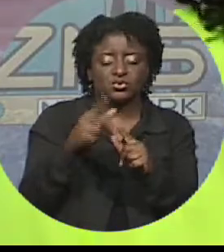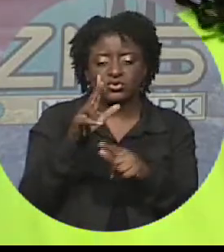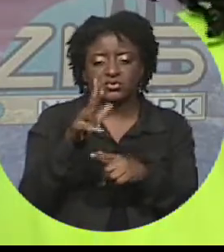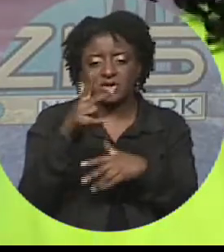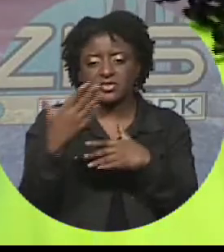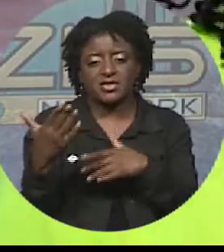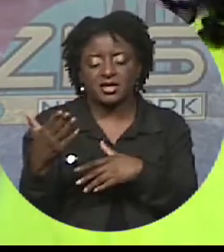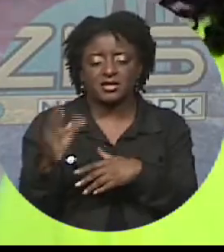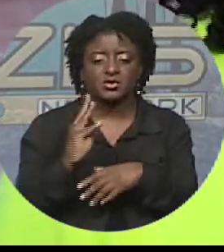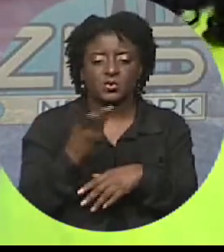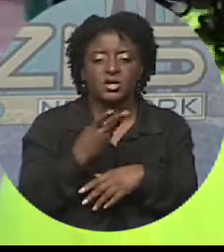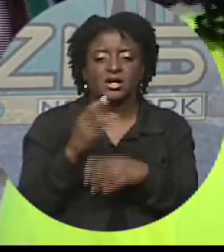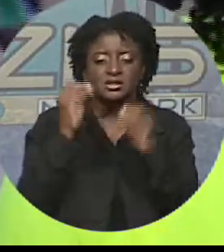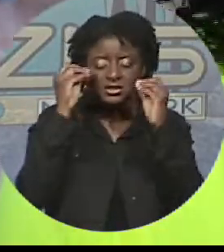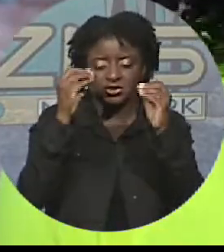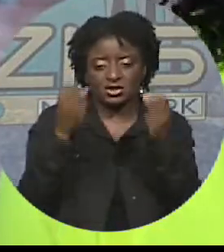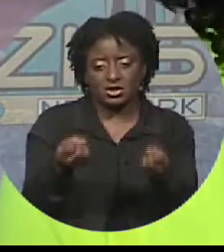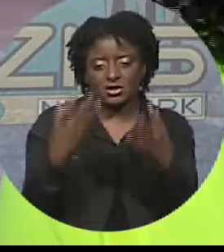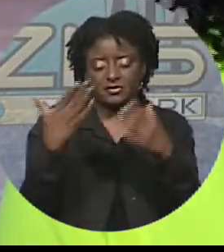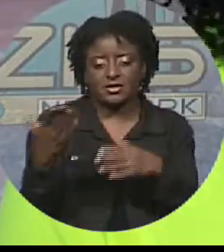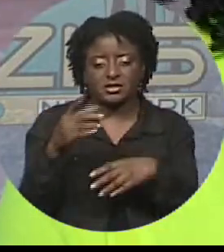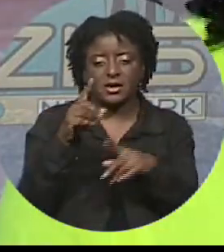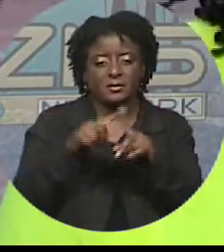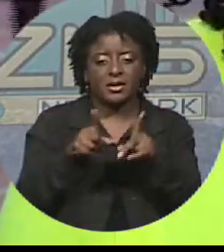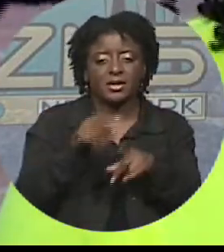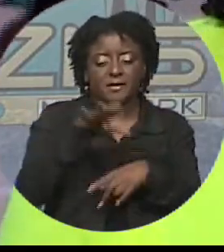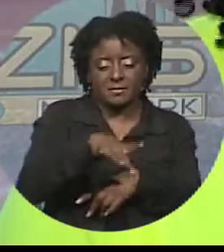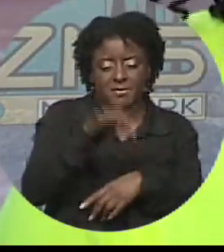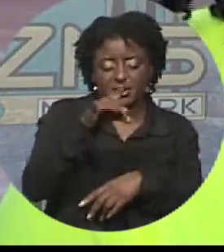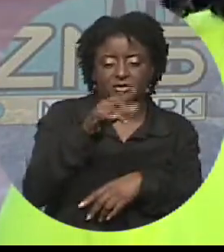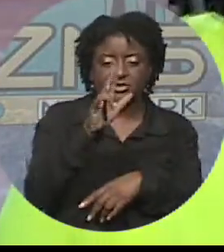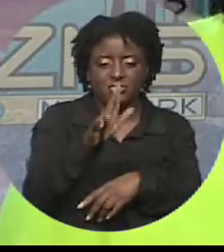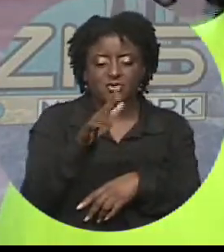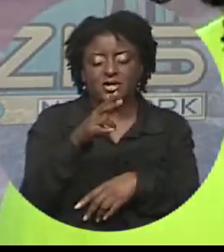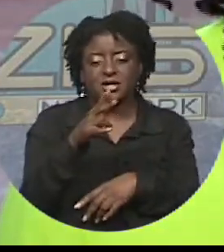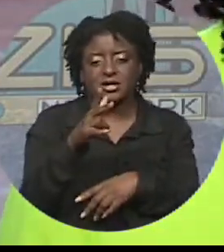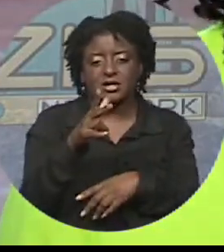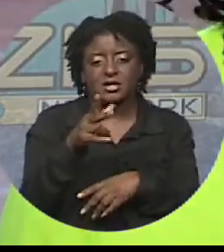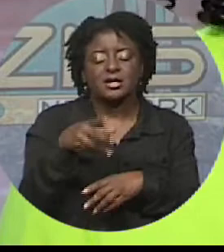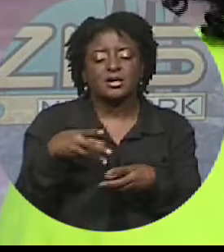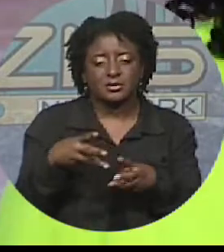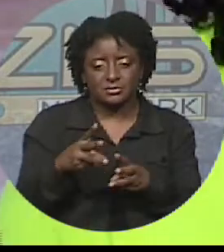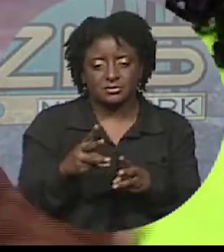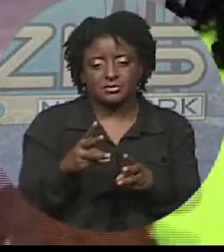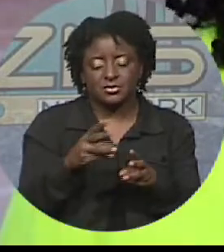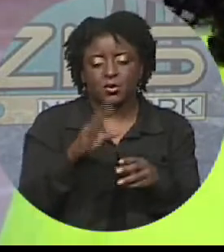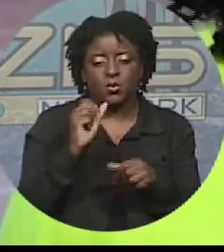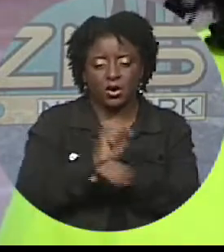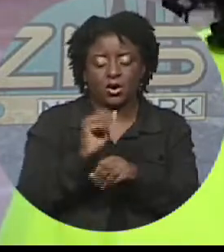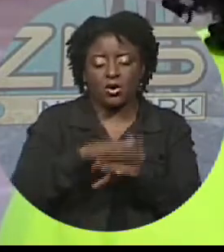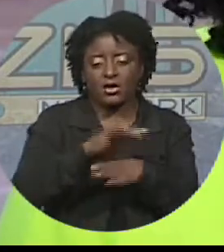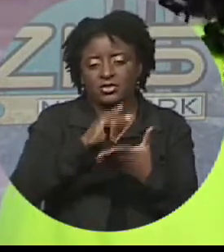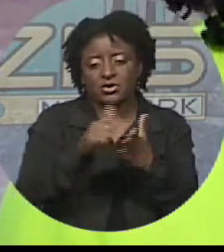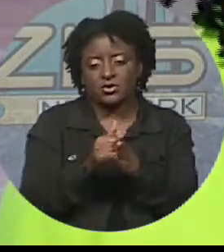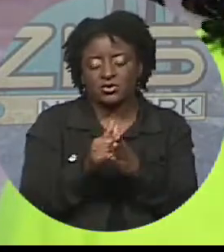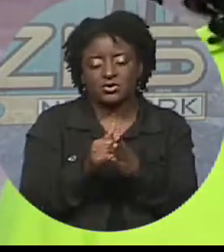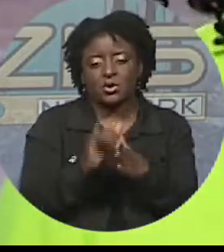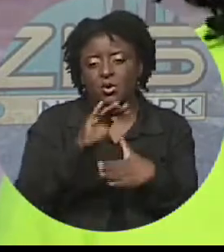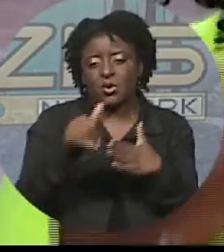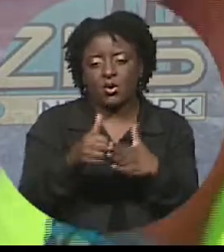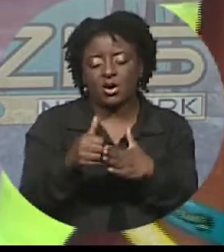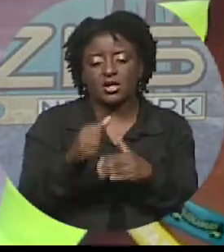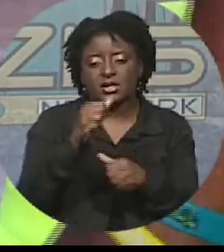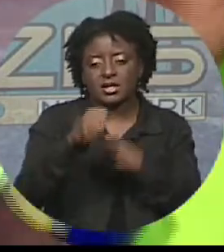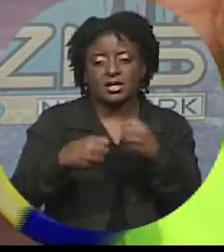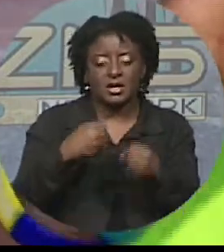teaching tons of stuff. But you pick 3 and work on those 3 all year. So when you come back, now not only do you